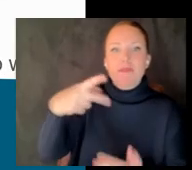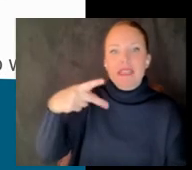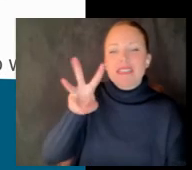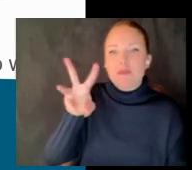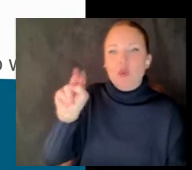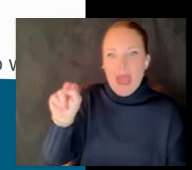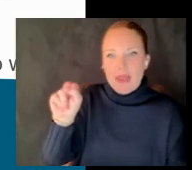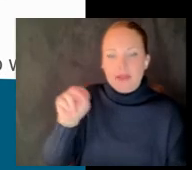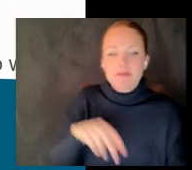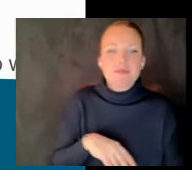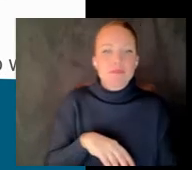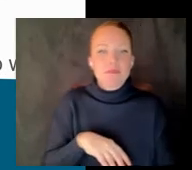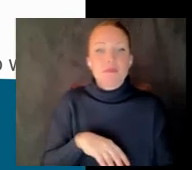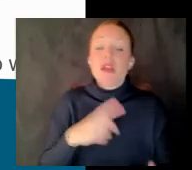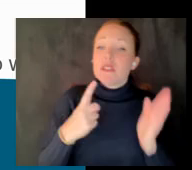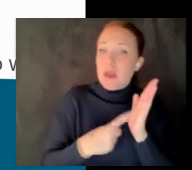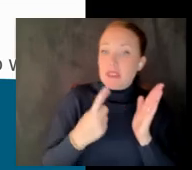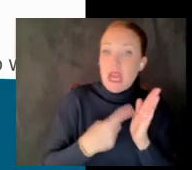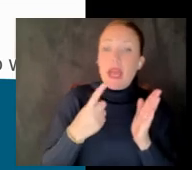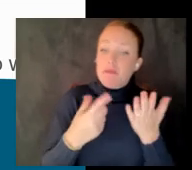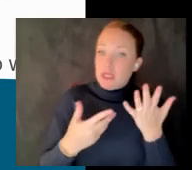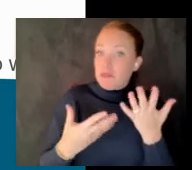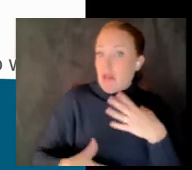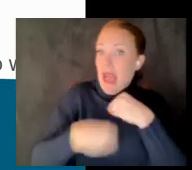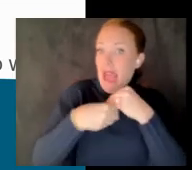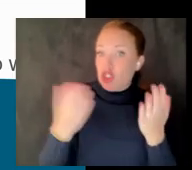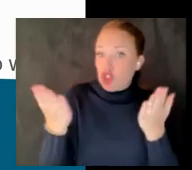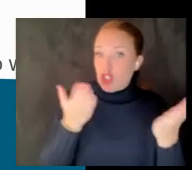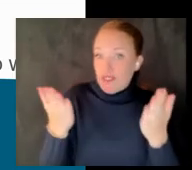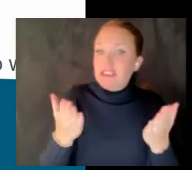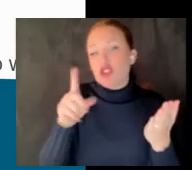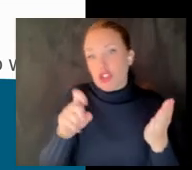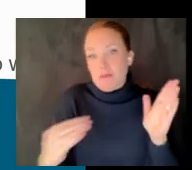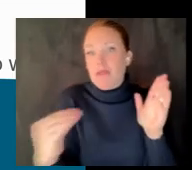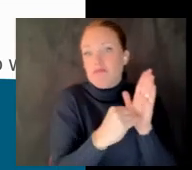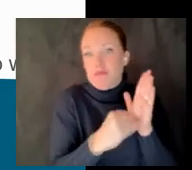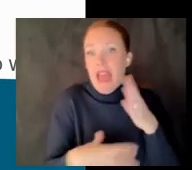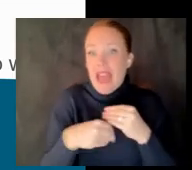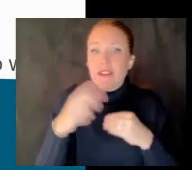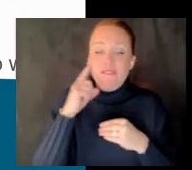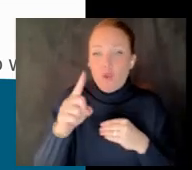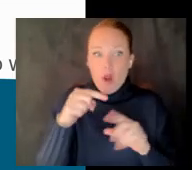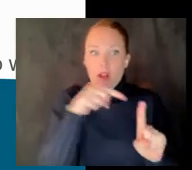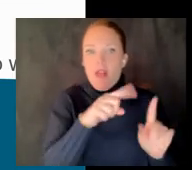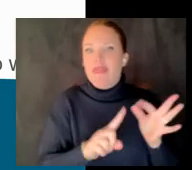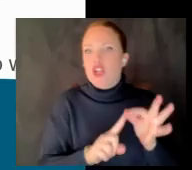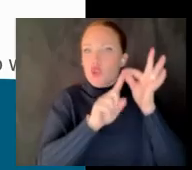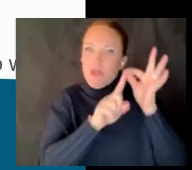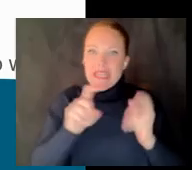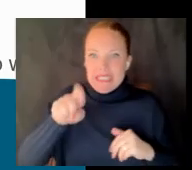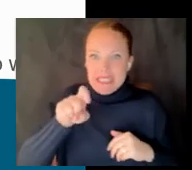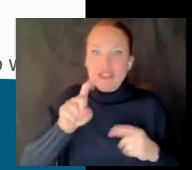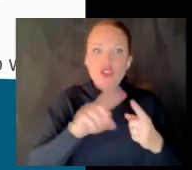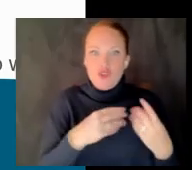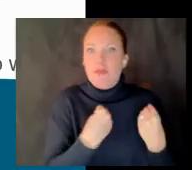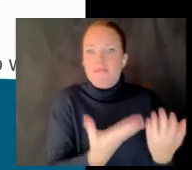There are times that related services may need to be added to a Section 504 plan due to the unique needs of the student in order to